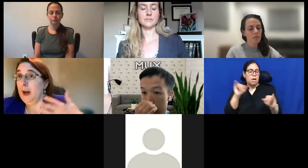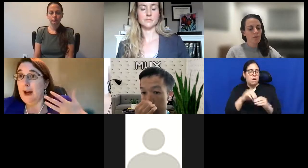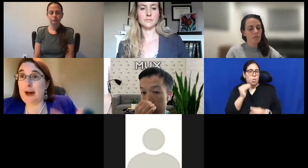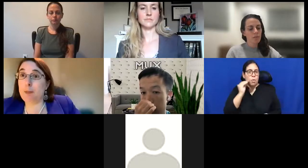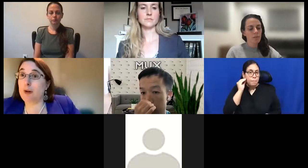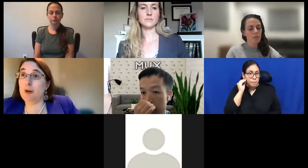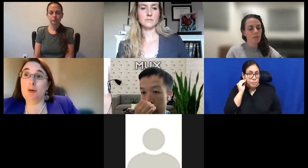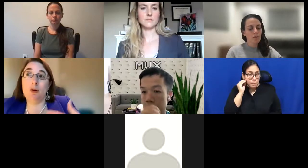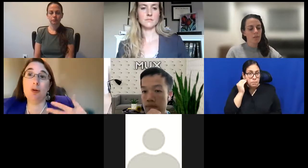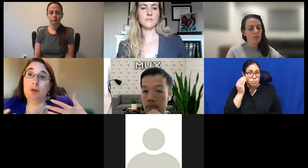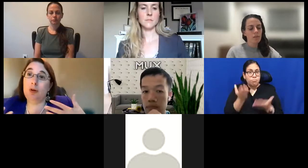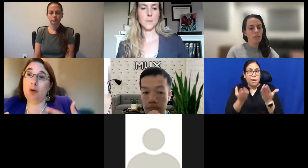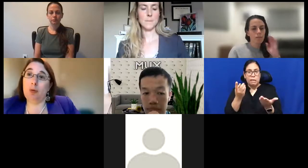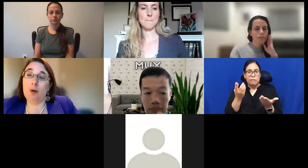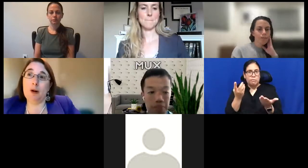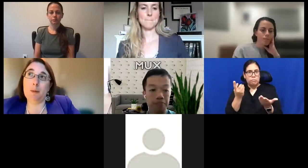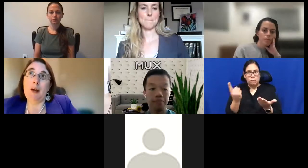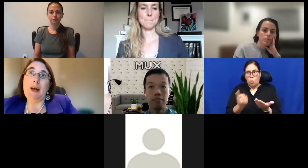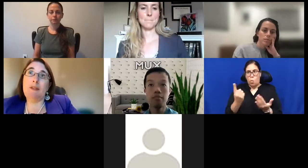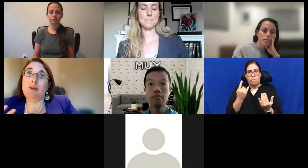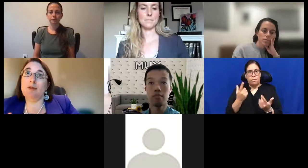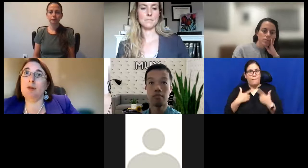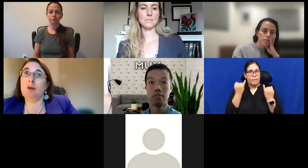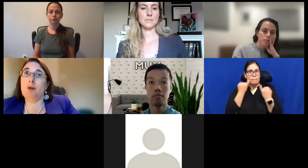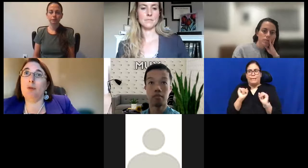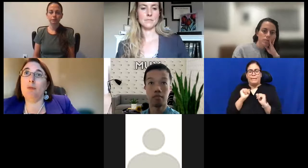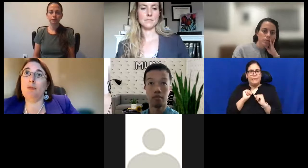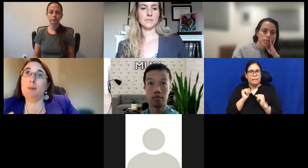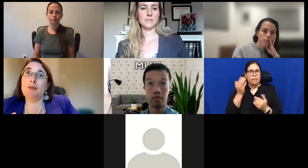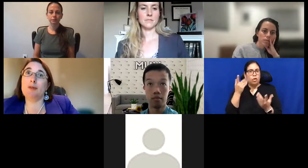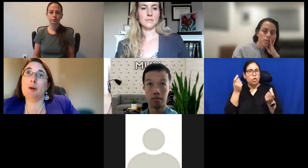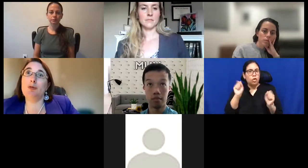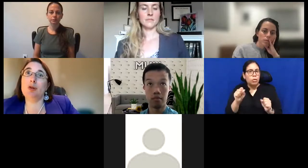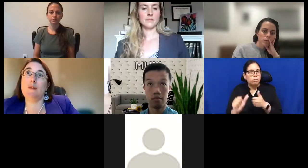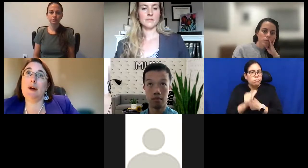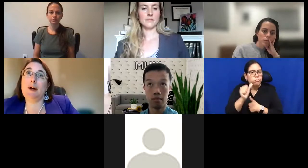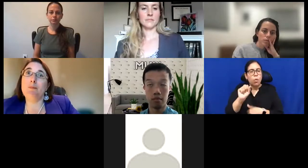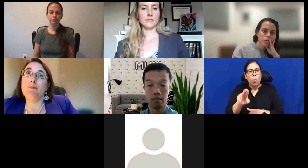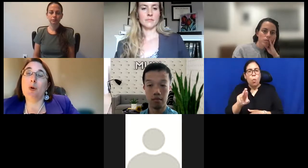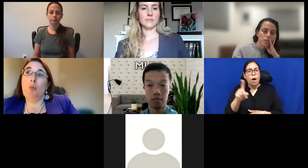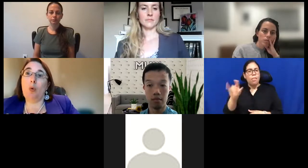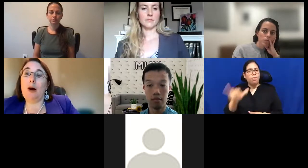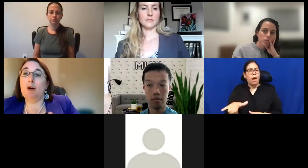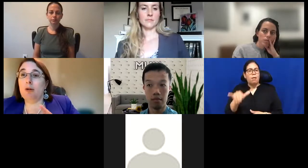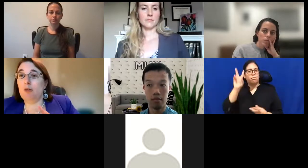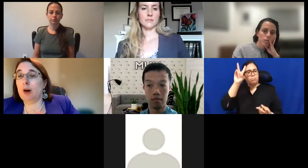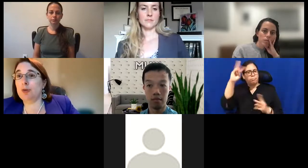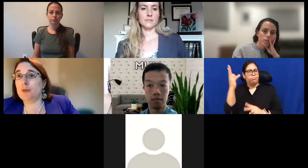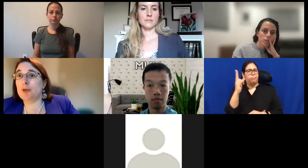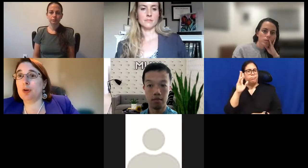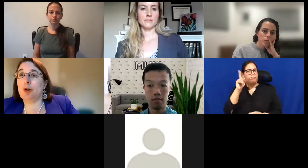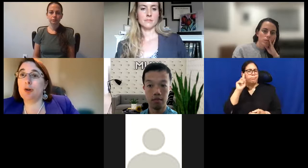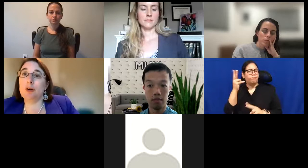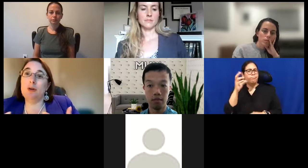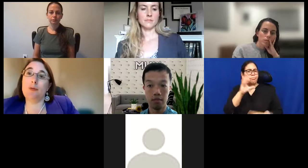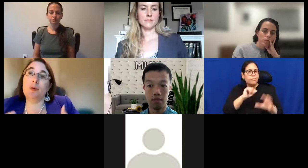may happen, and I think that's, a misconception that while a lot of